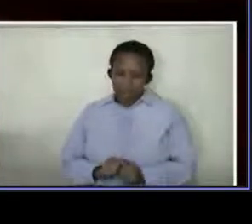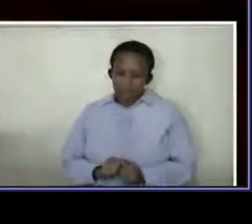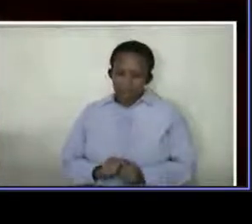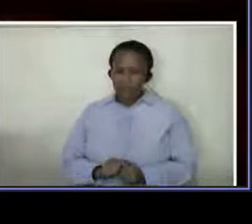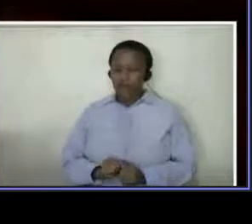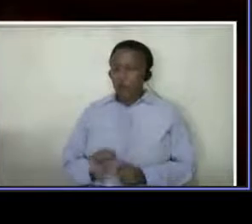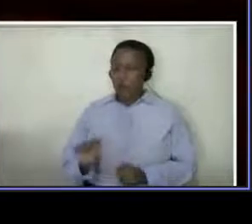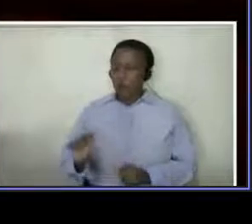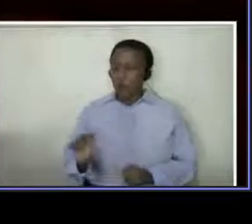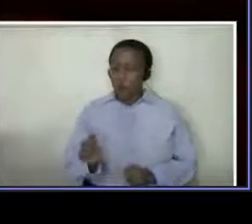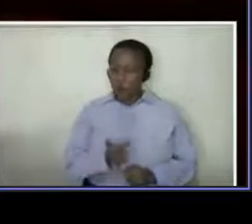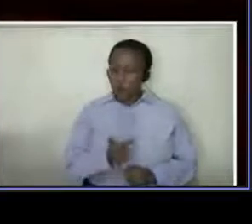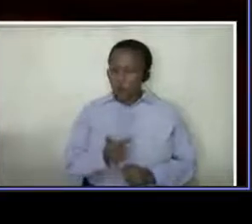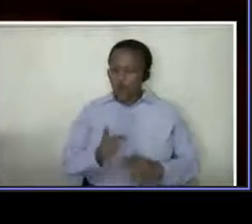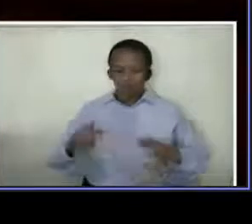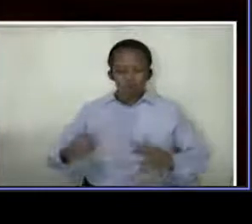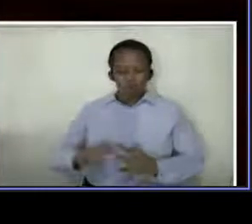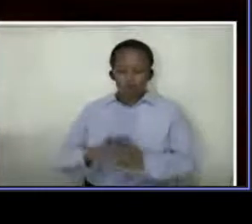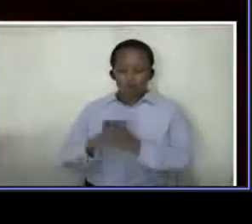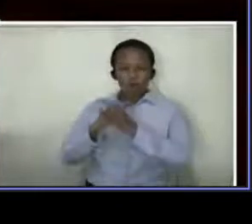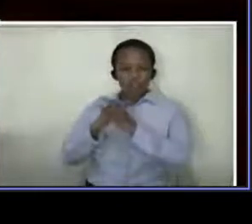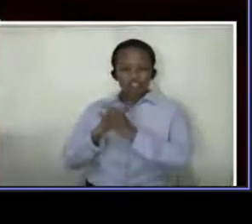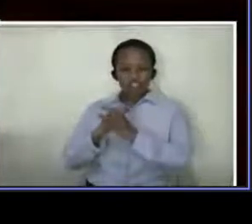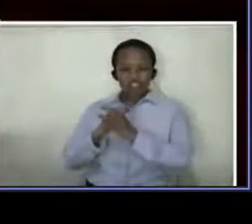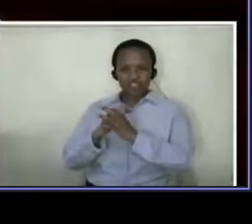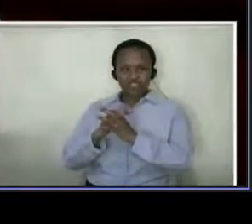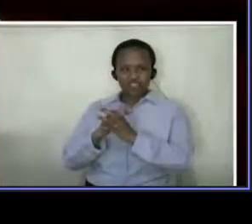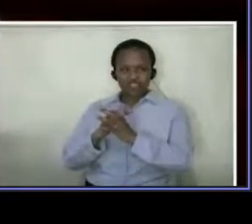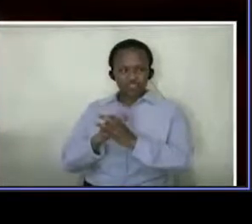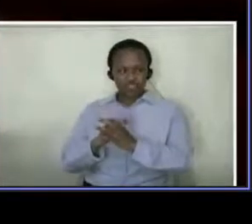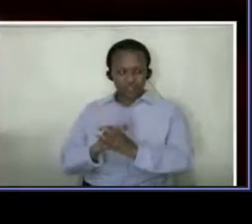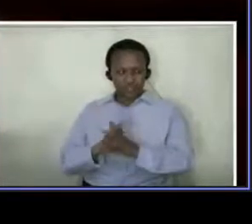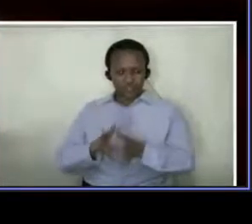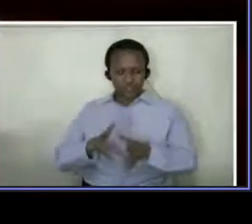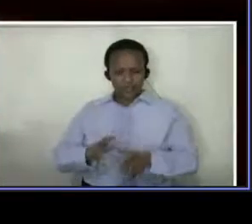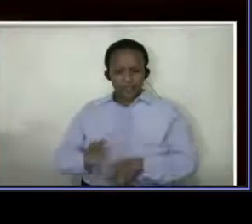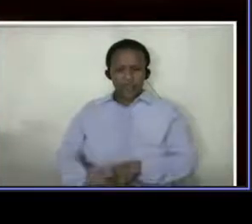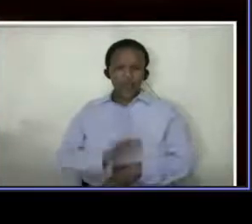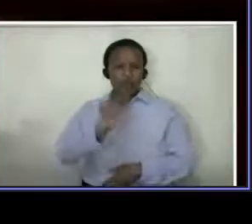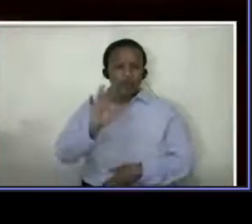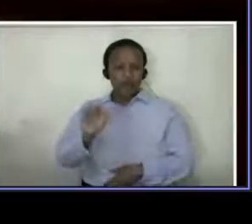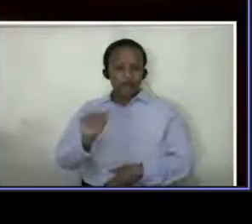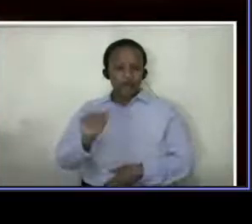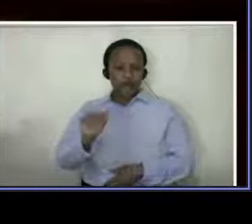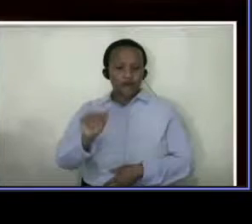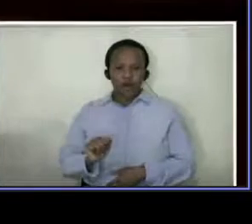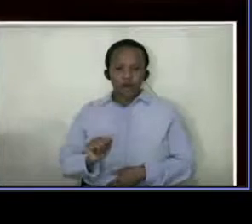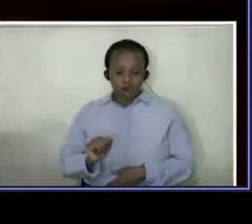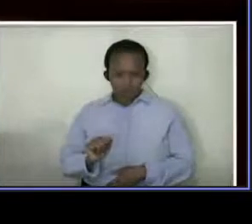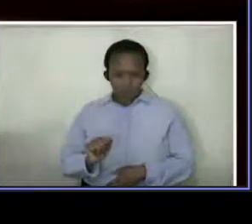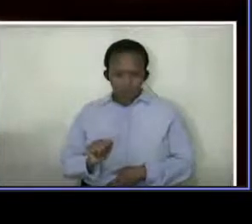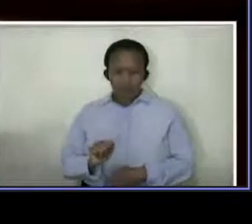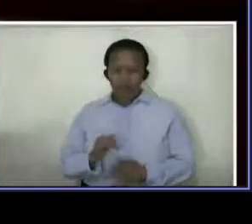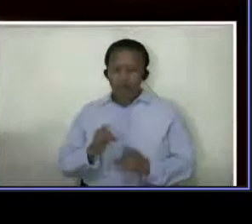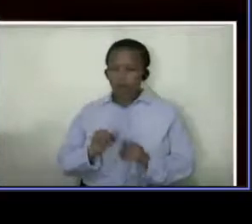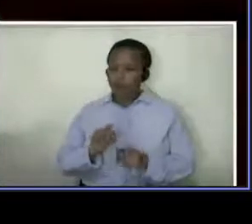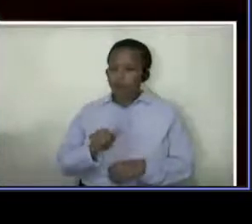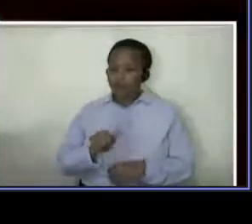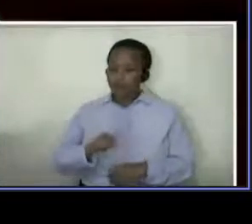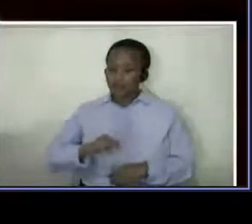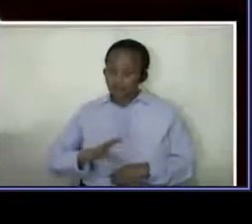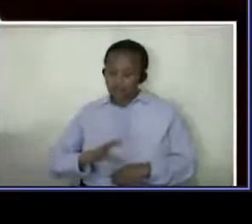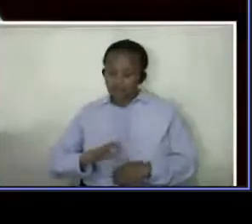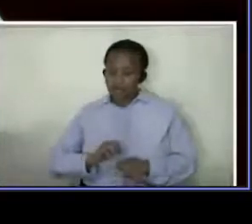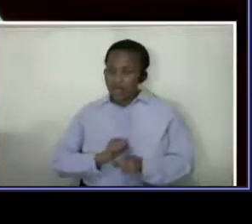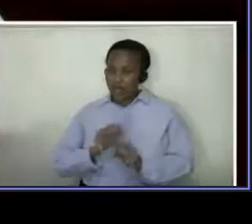and all coalitions in South Africa which are not led by the ANC have failed due to the